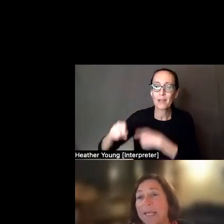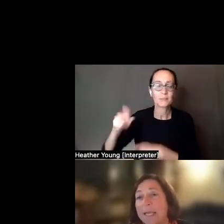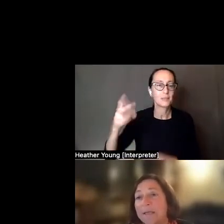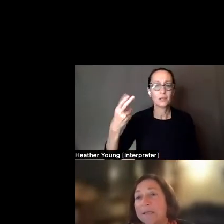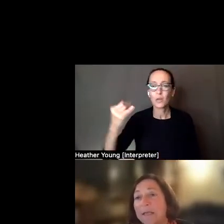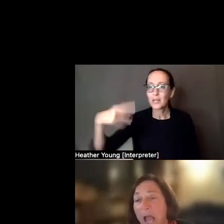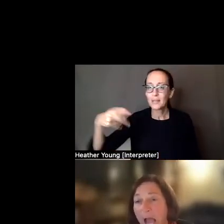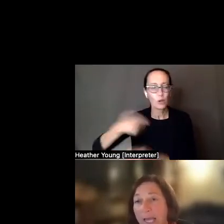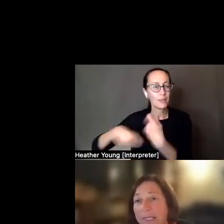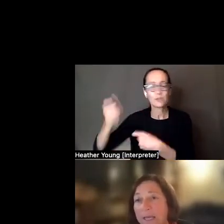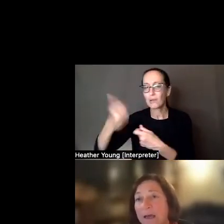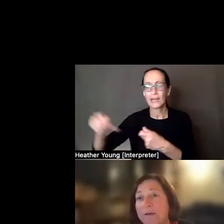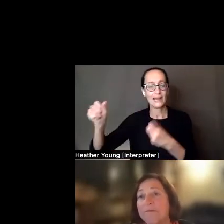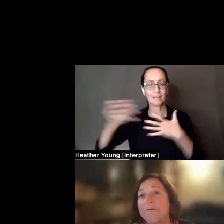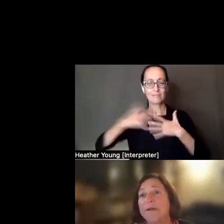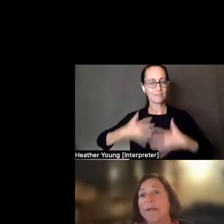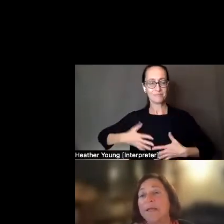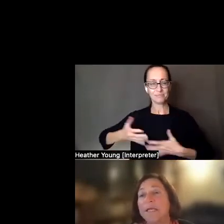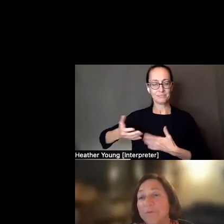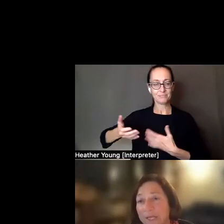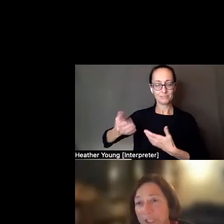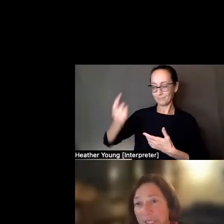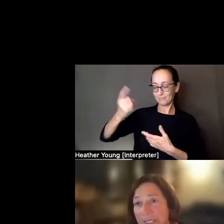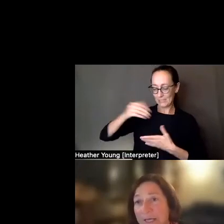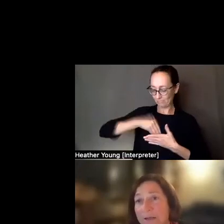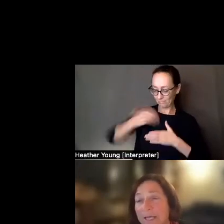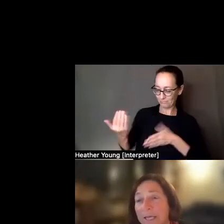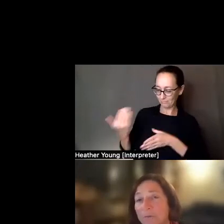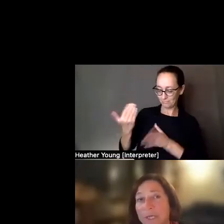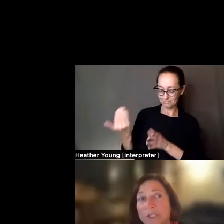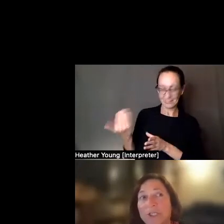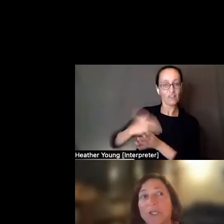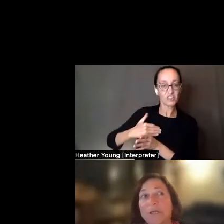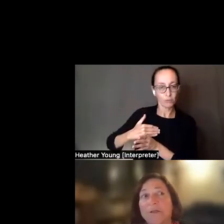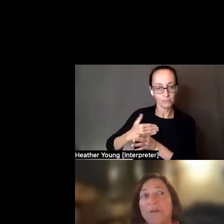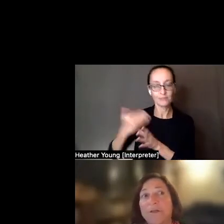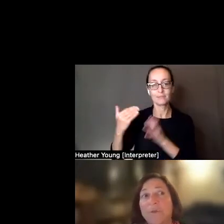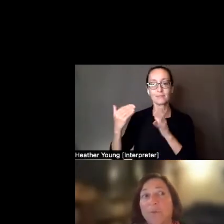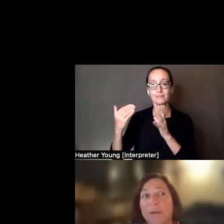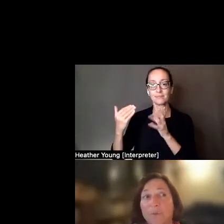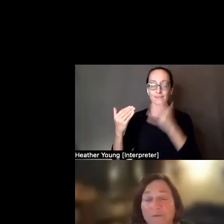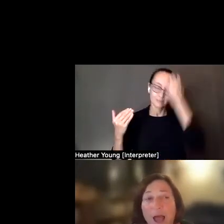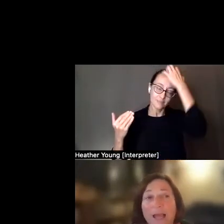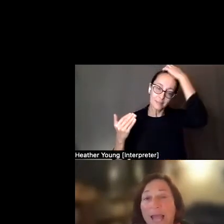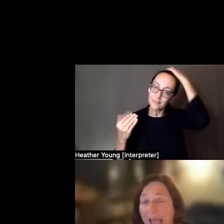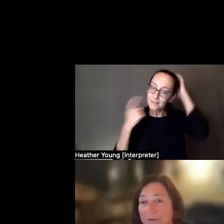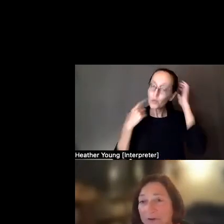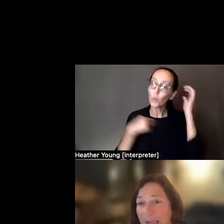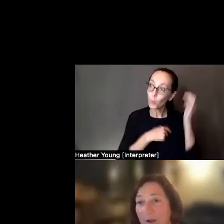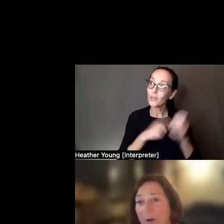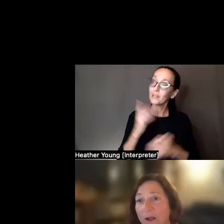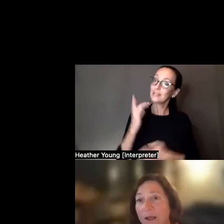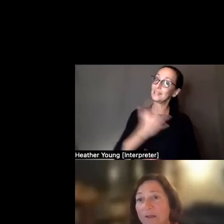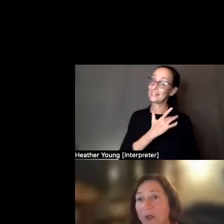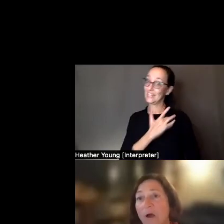any kind of intervention in which we provide